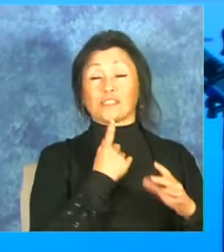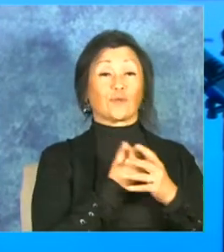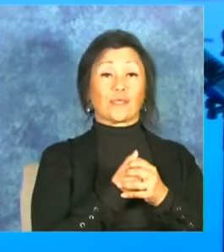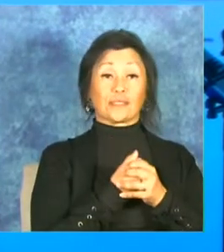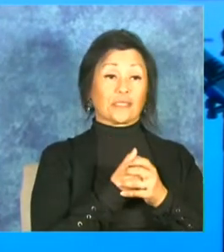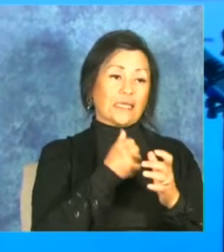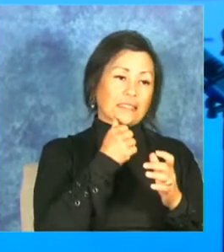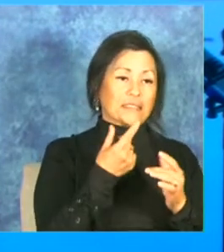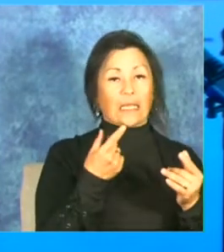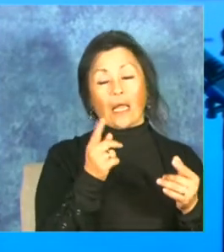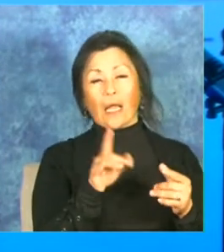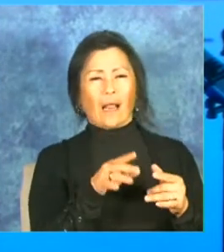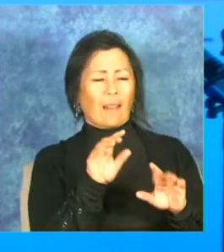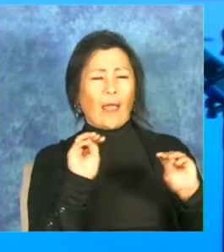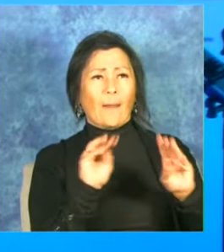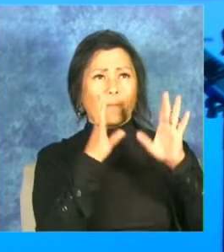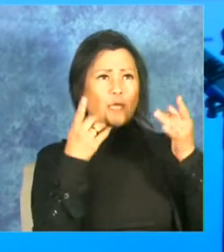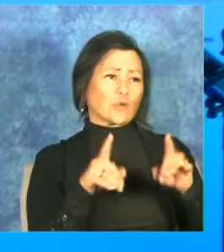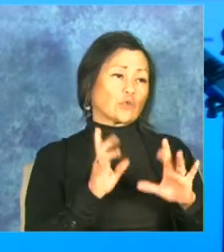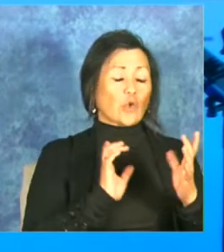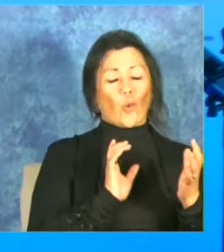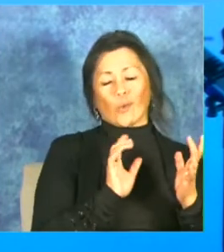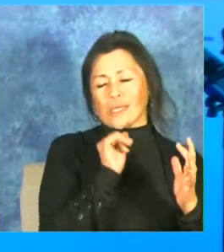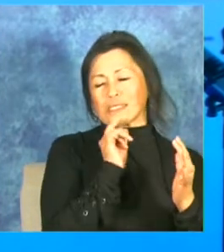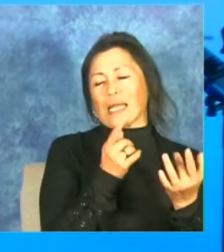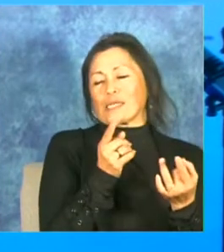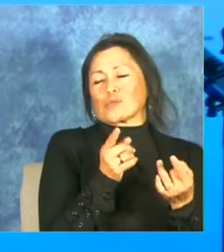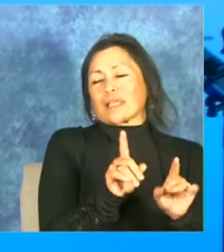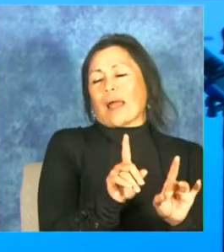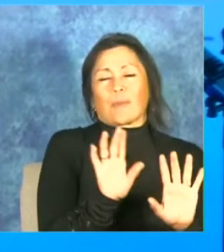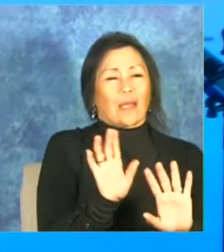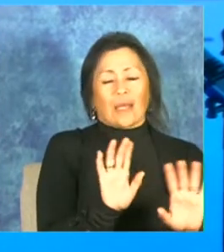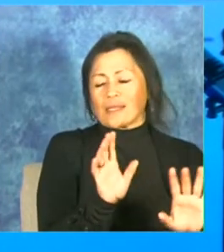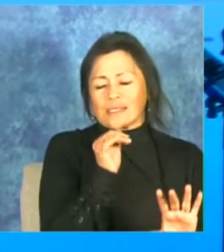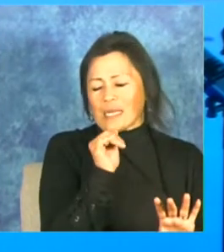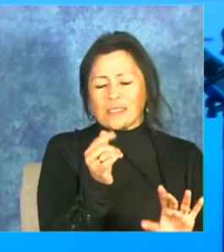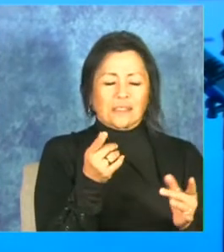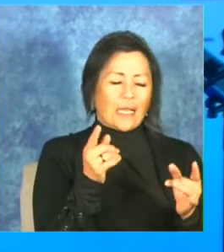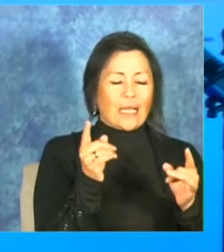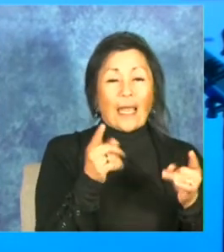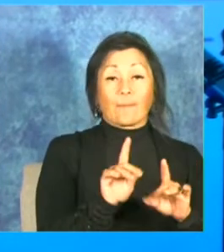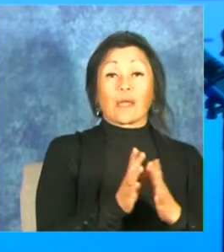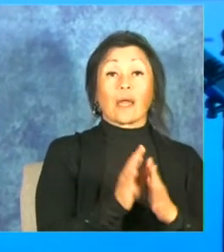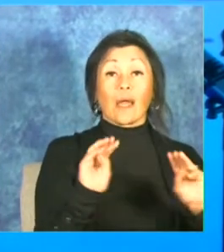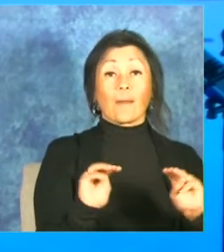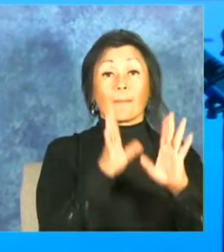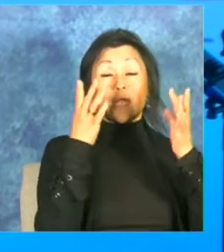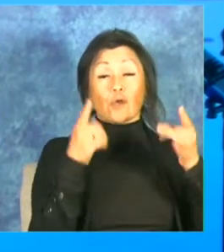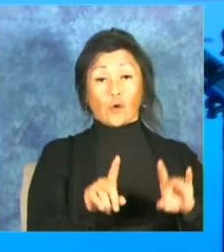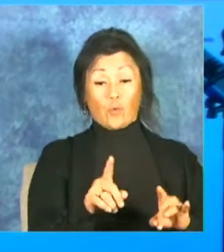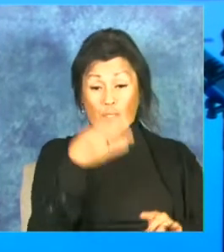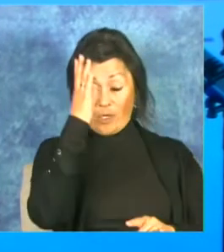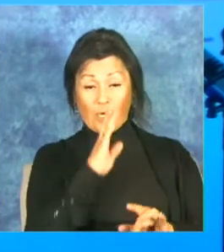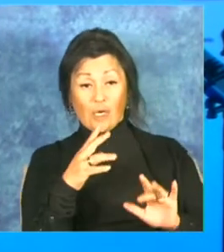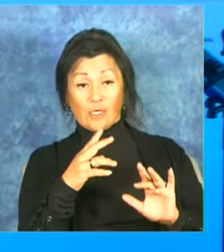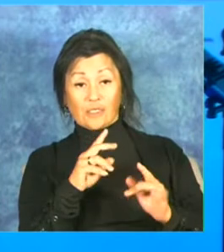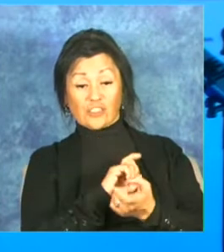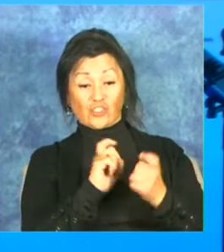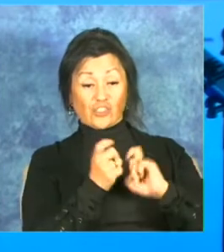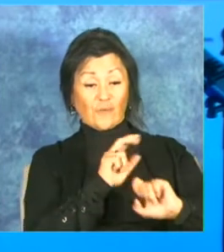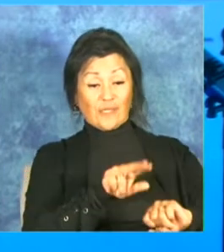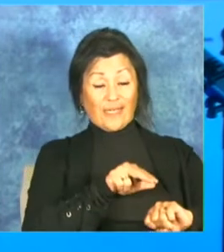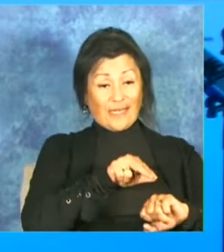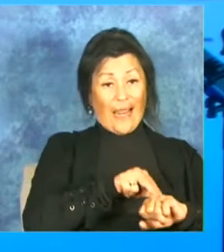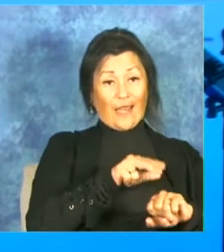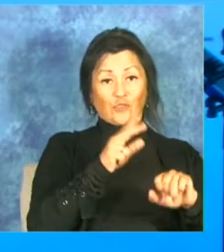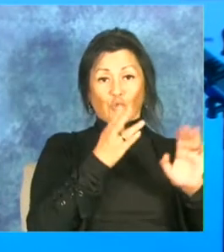aren't coincidences that happen to line up just right and everybody gets warm fuzzies. Miracles are when God reverses the natural